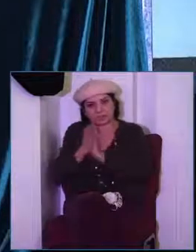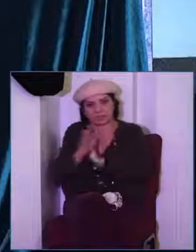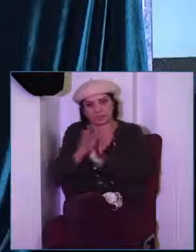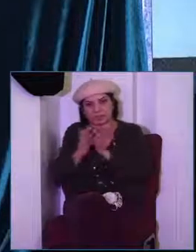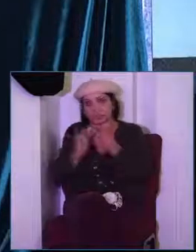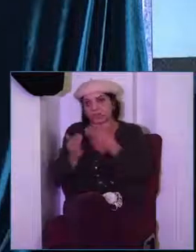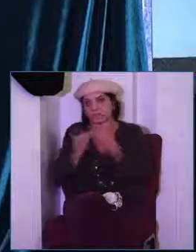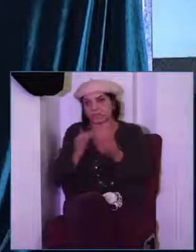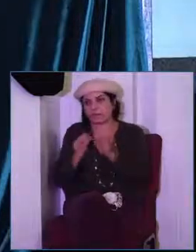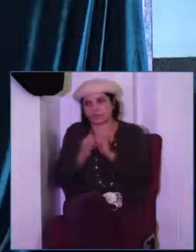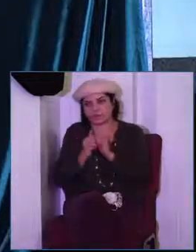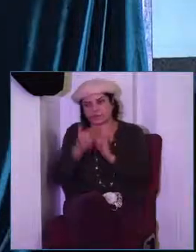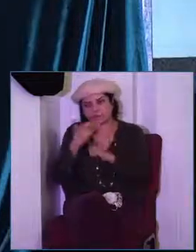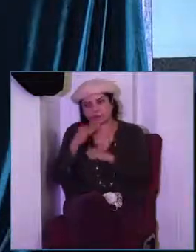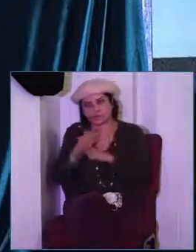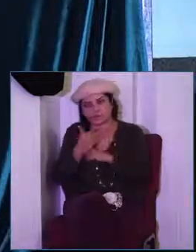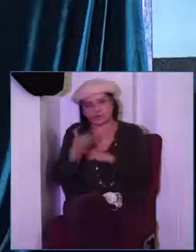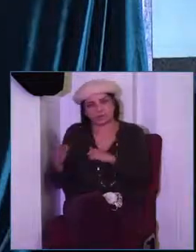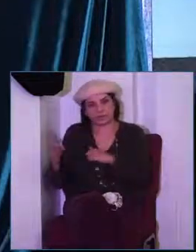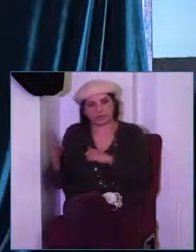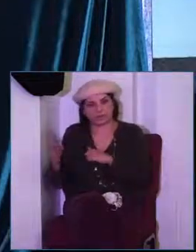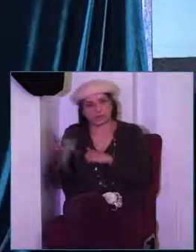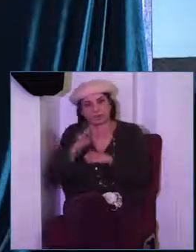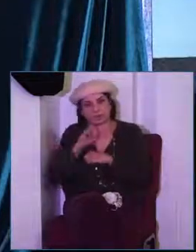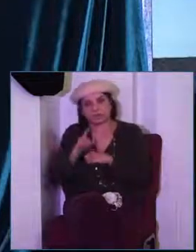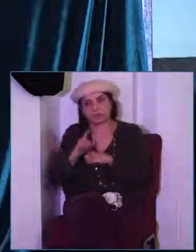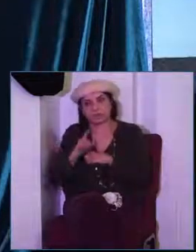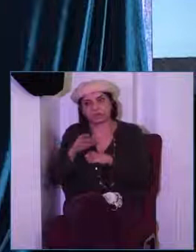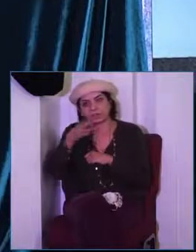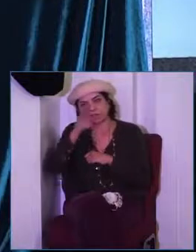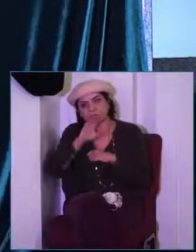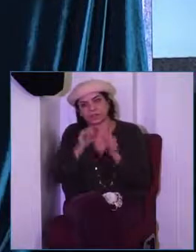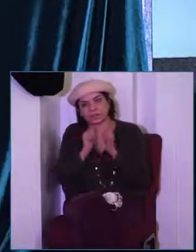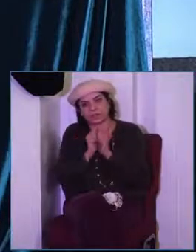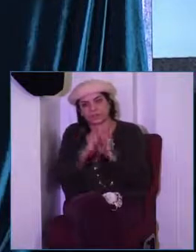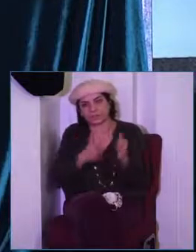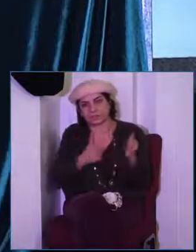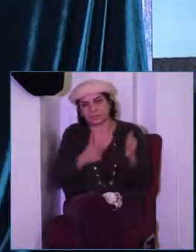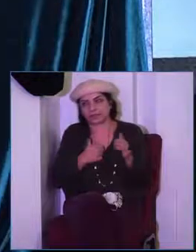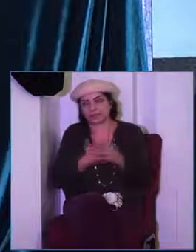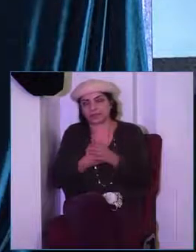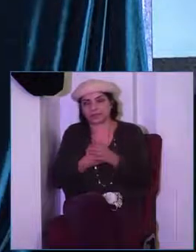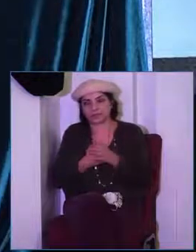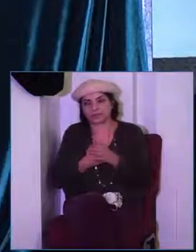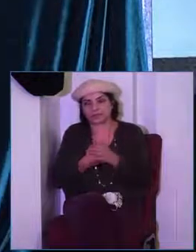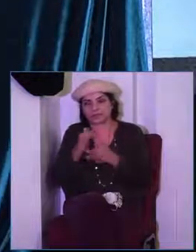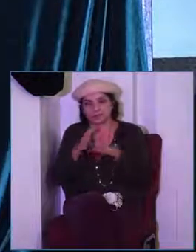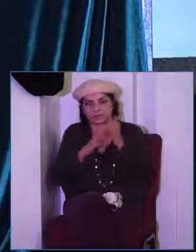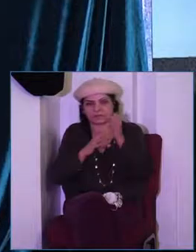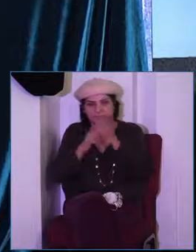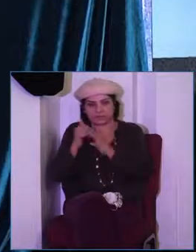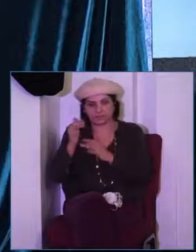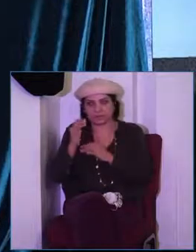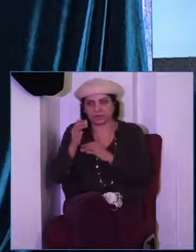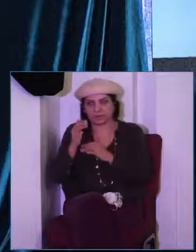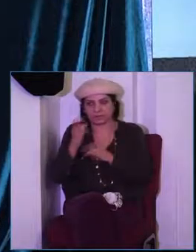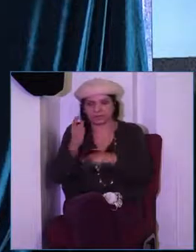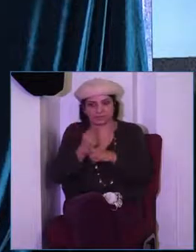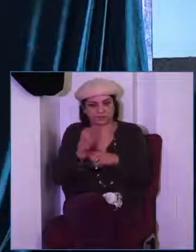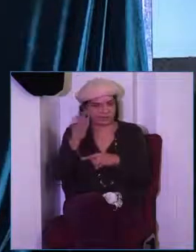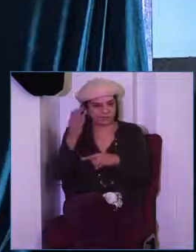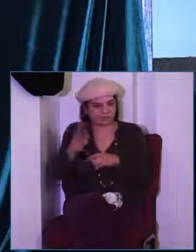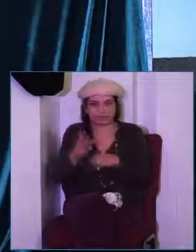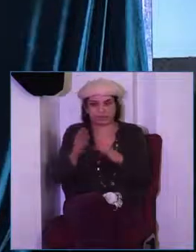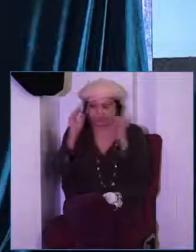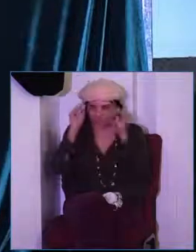bad things were, God was with me. The comforter was right there.